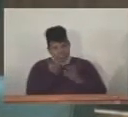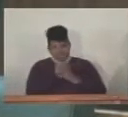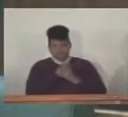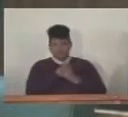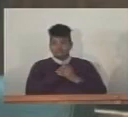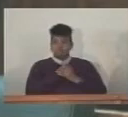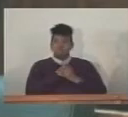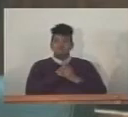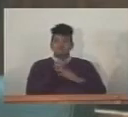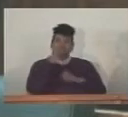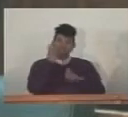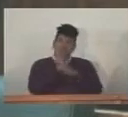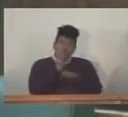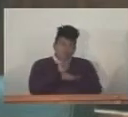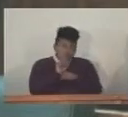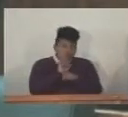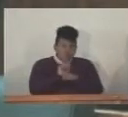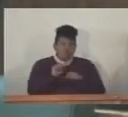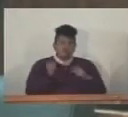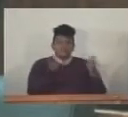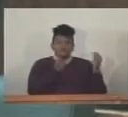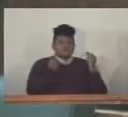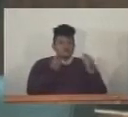It is hard work to be done.